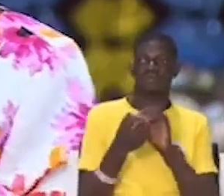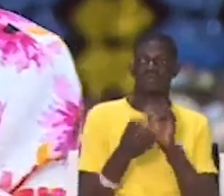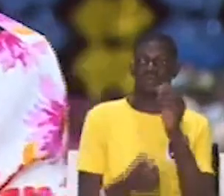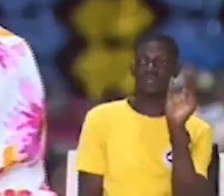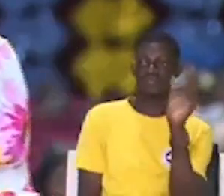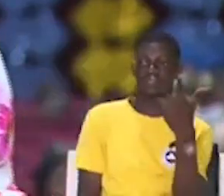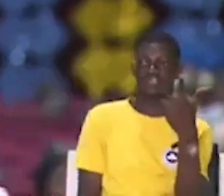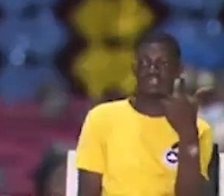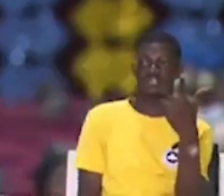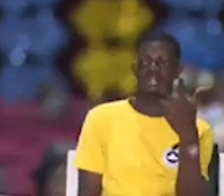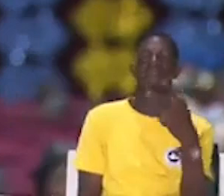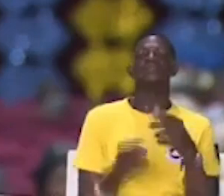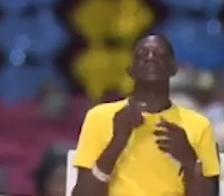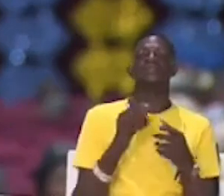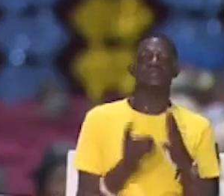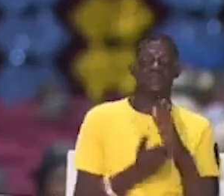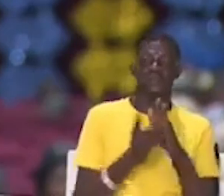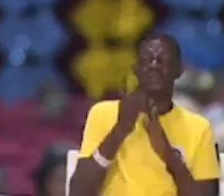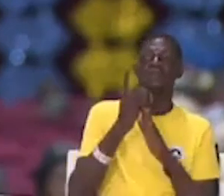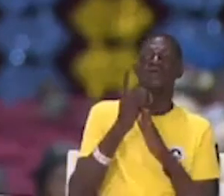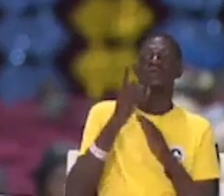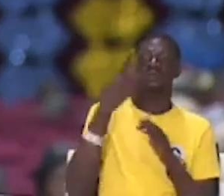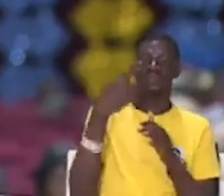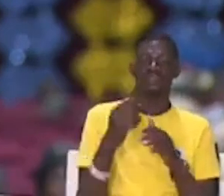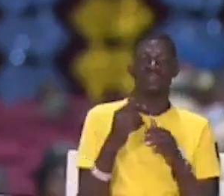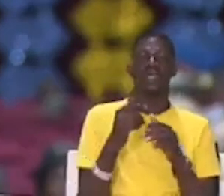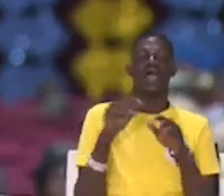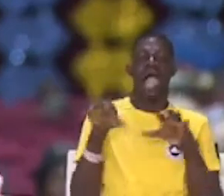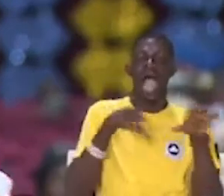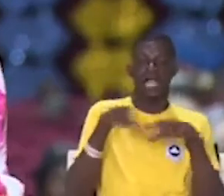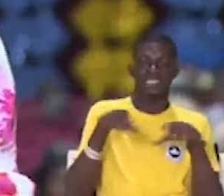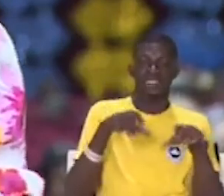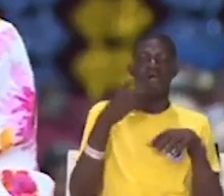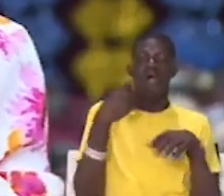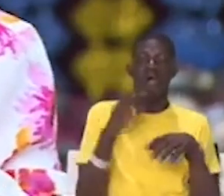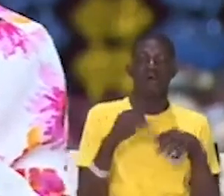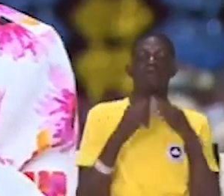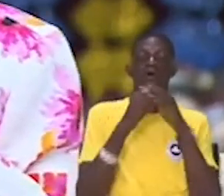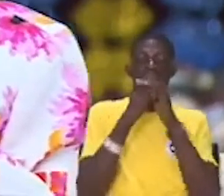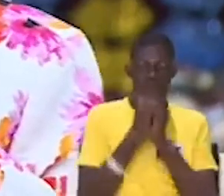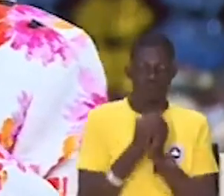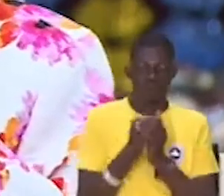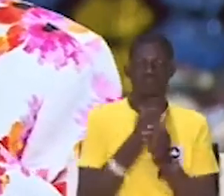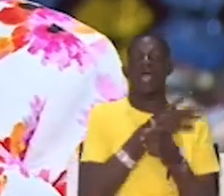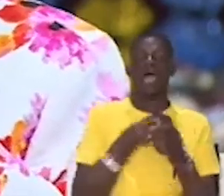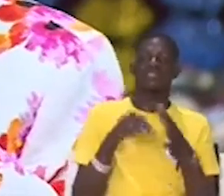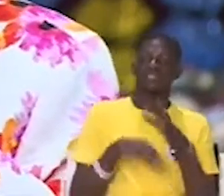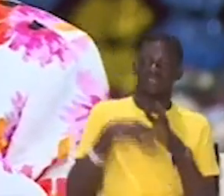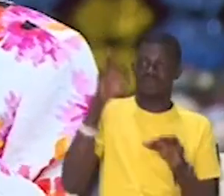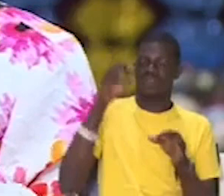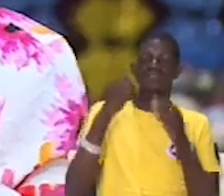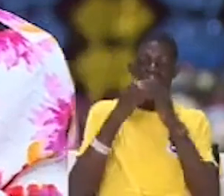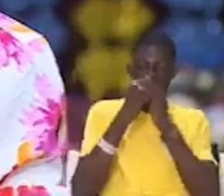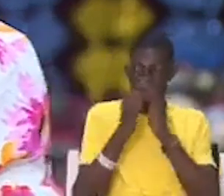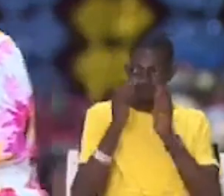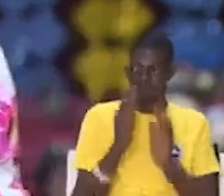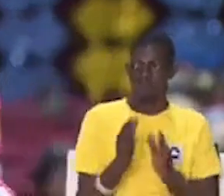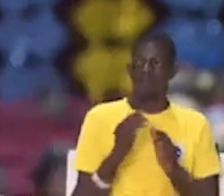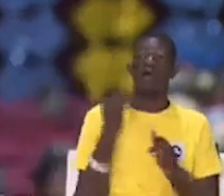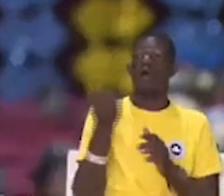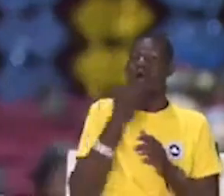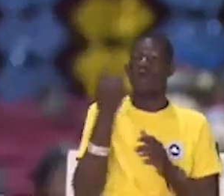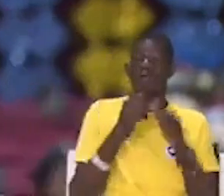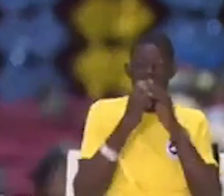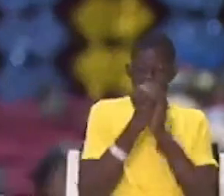develop the heart and spirit of a worshiper. When you develop the heart and spirit of a worshiper, Psalm 34 verse